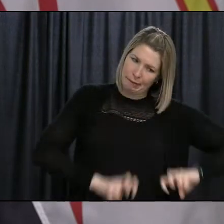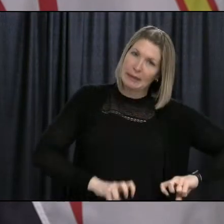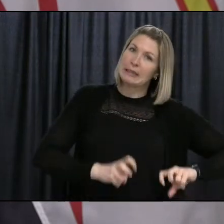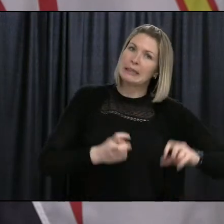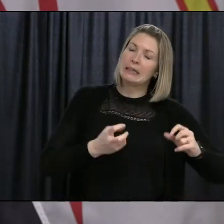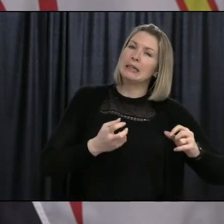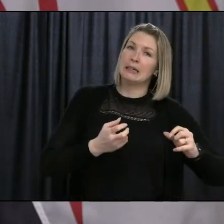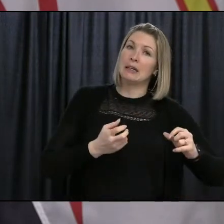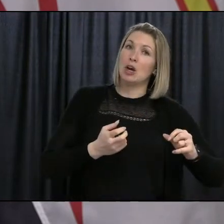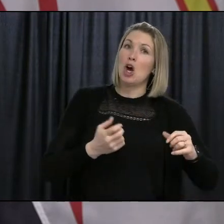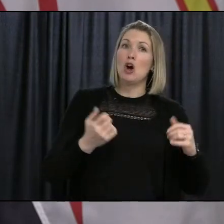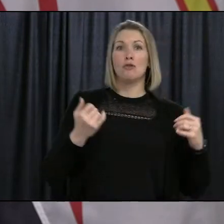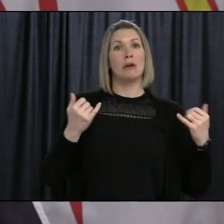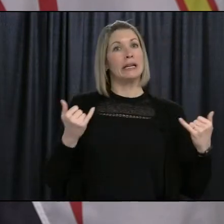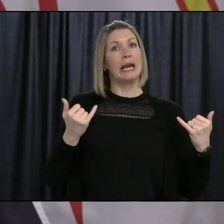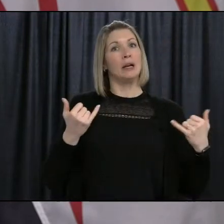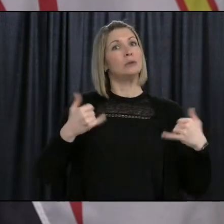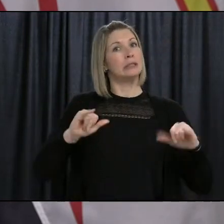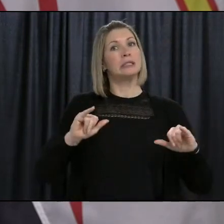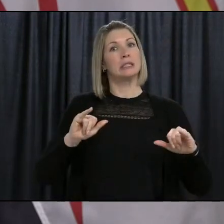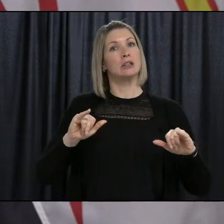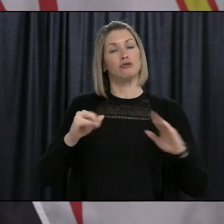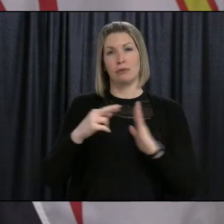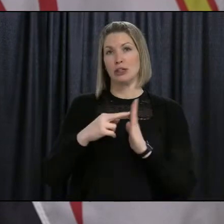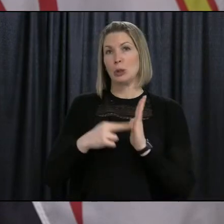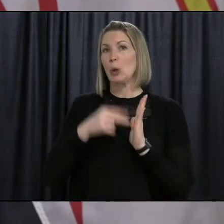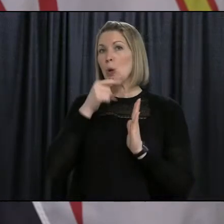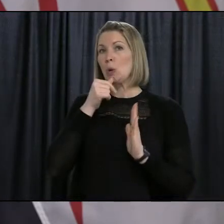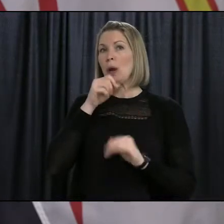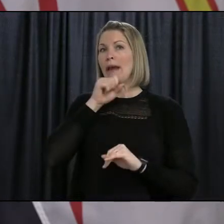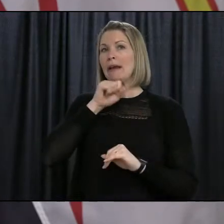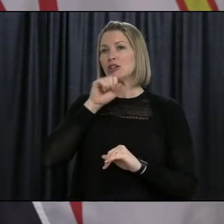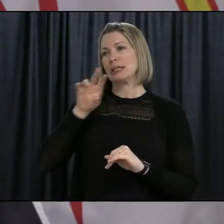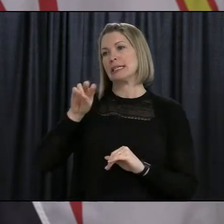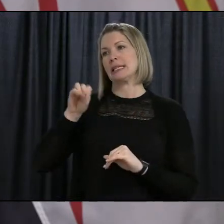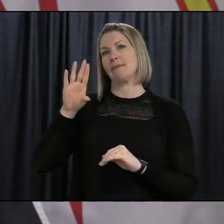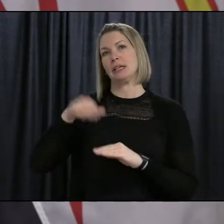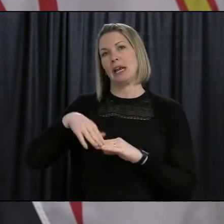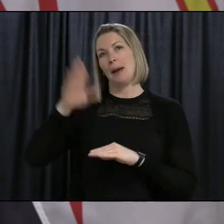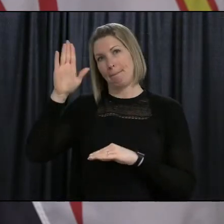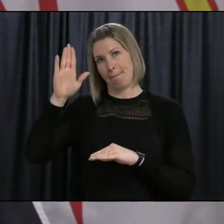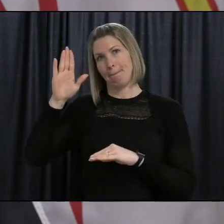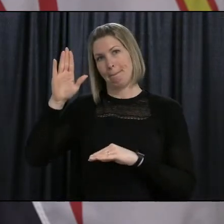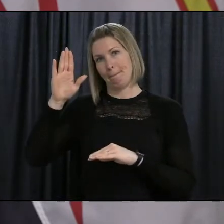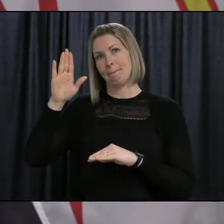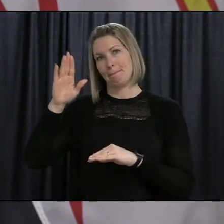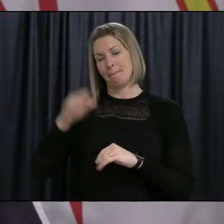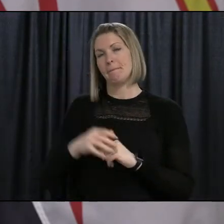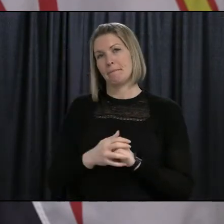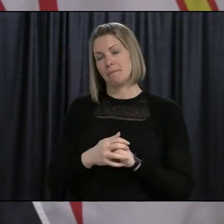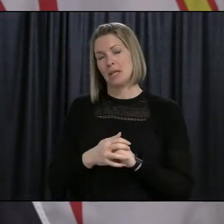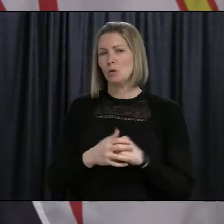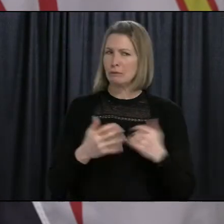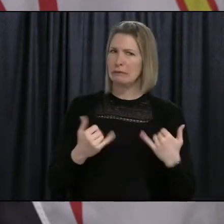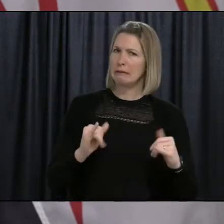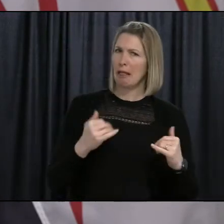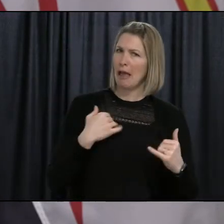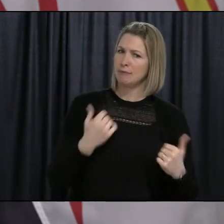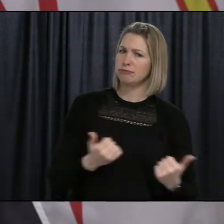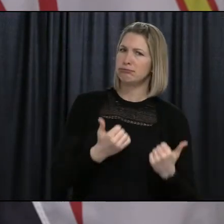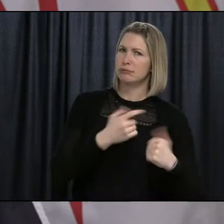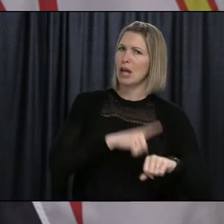For right now, we're continuing with the 70 and above. That's who we're focusing on at the moment. So We still got a bit of time to get through that group,